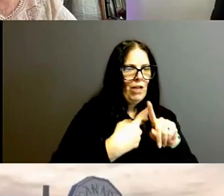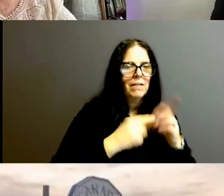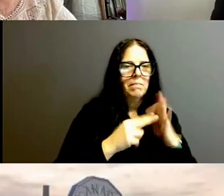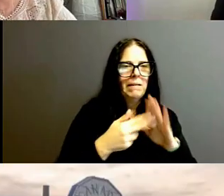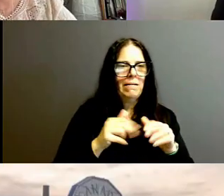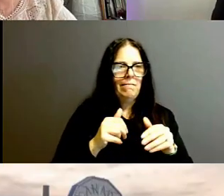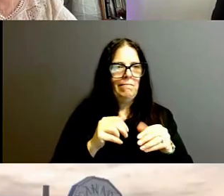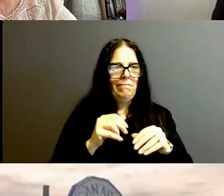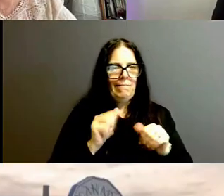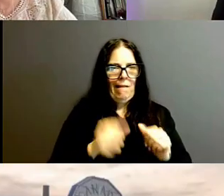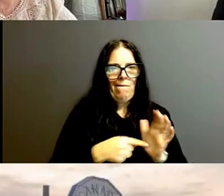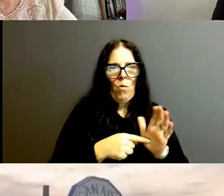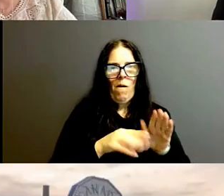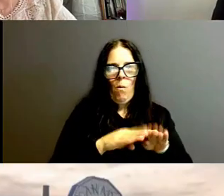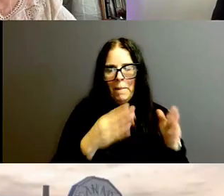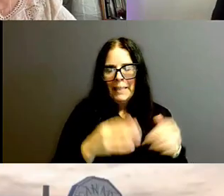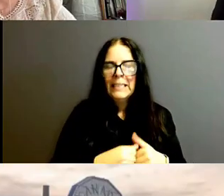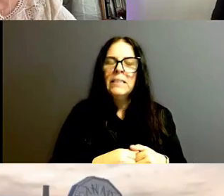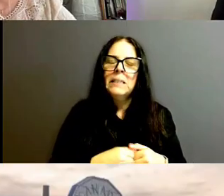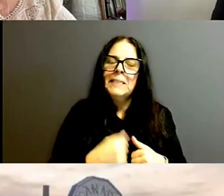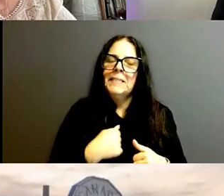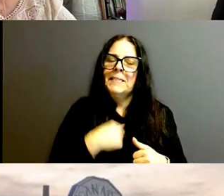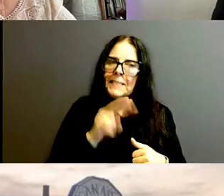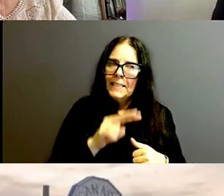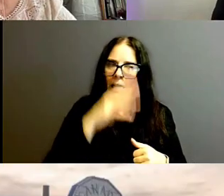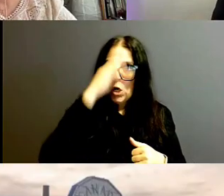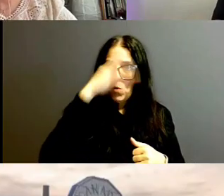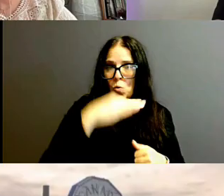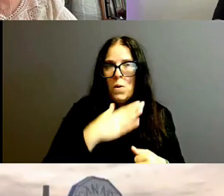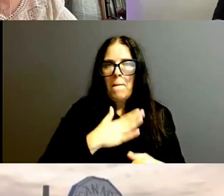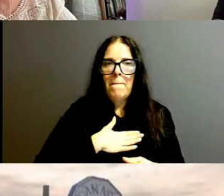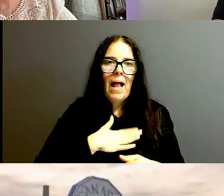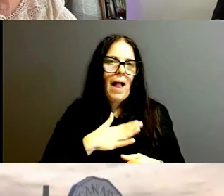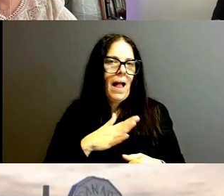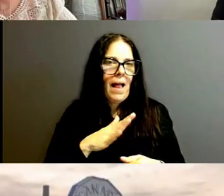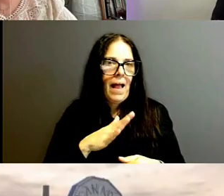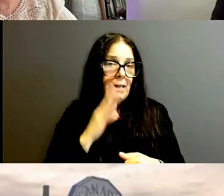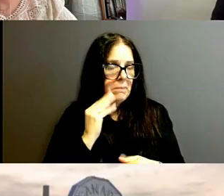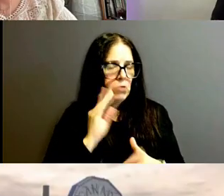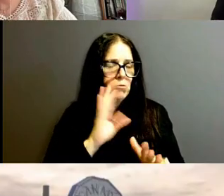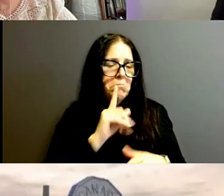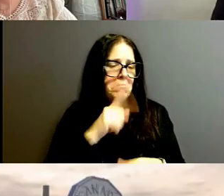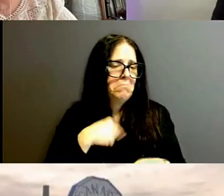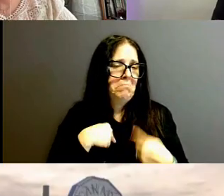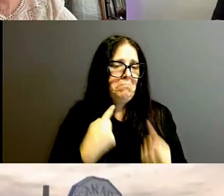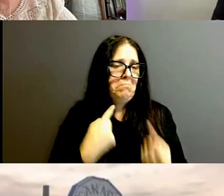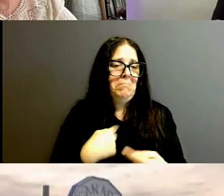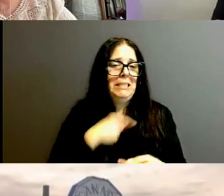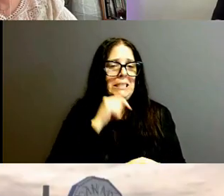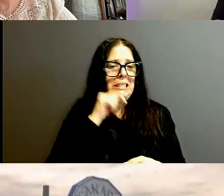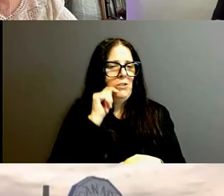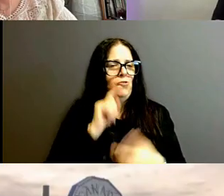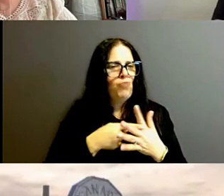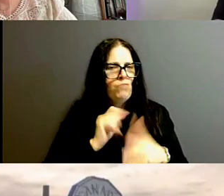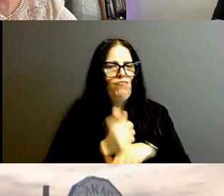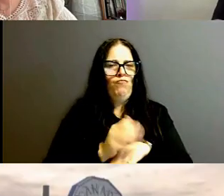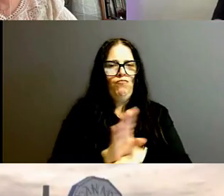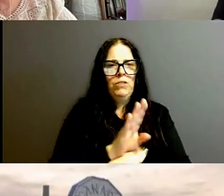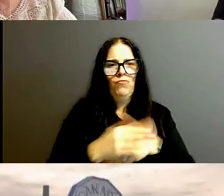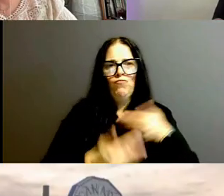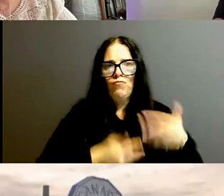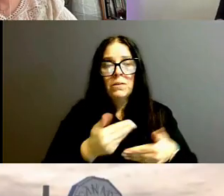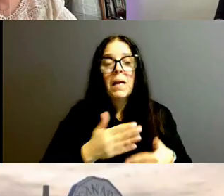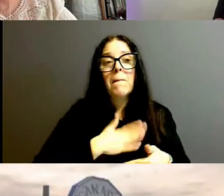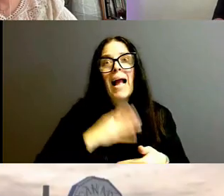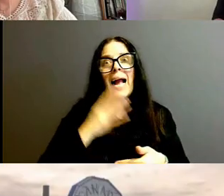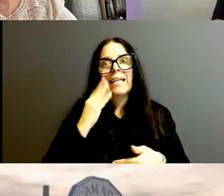knew with my experience, I'm an entrepreneur since I was a teenager, and my experience is special